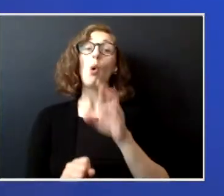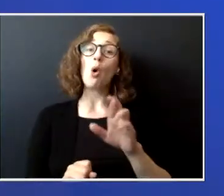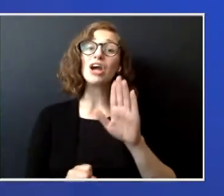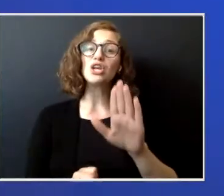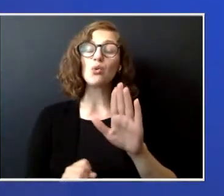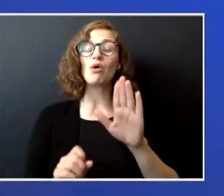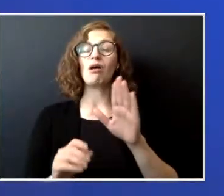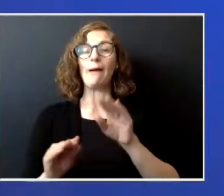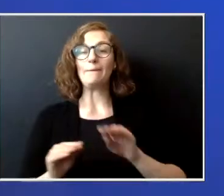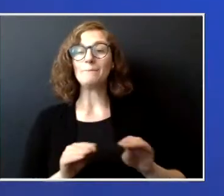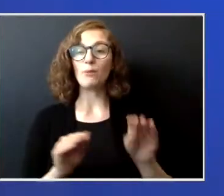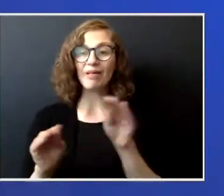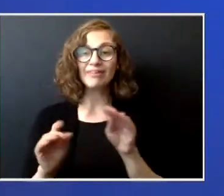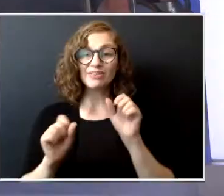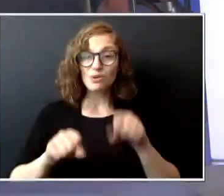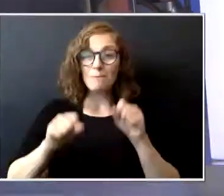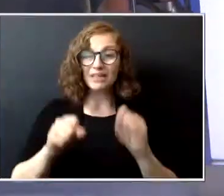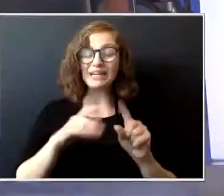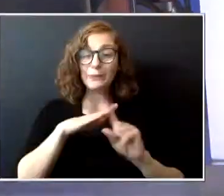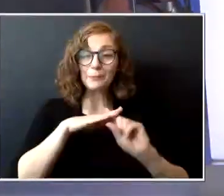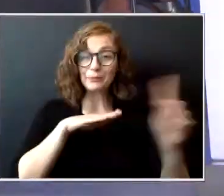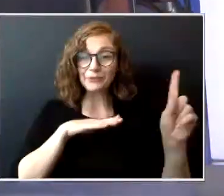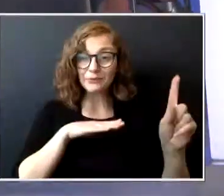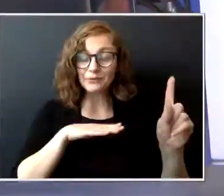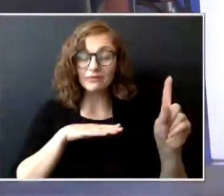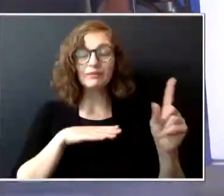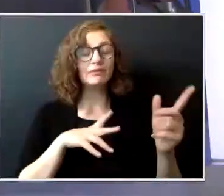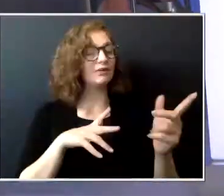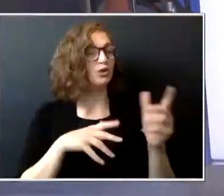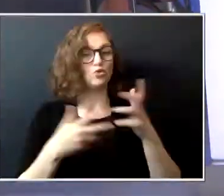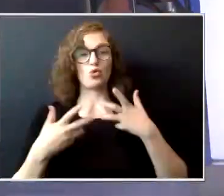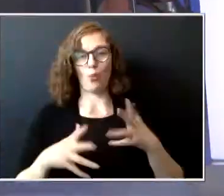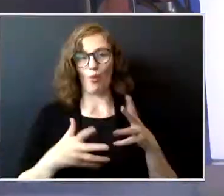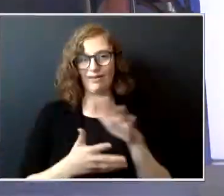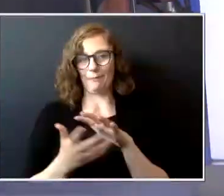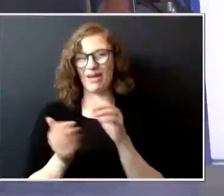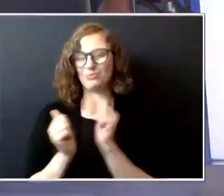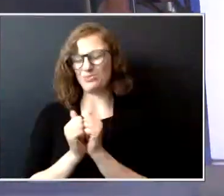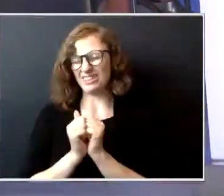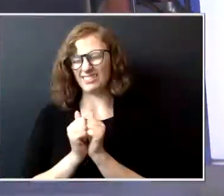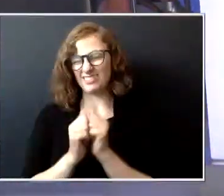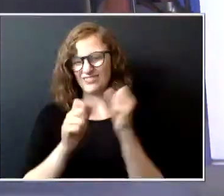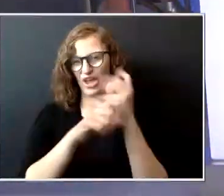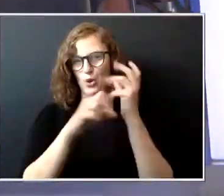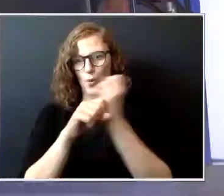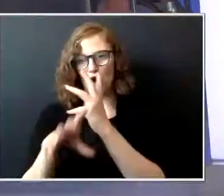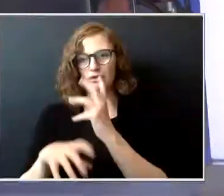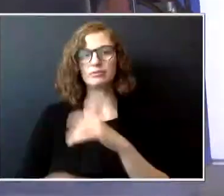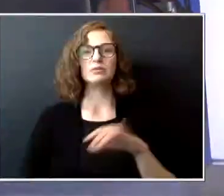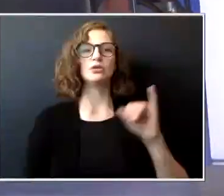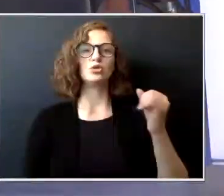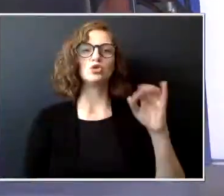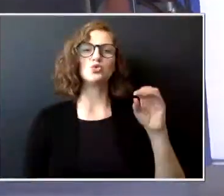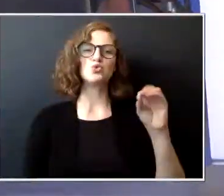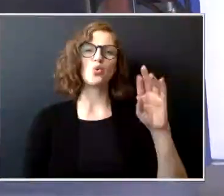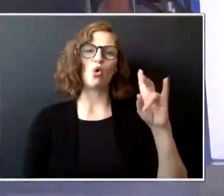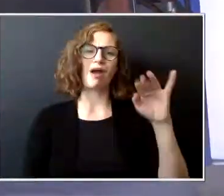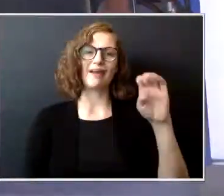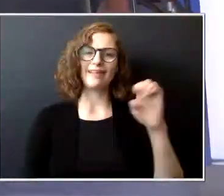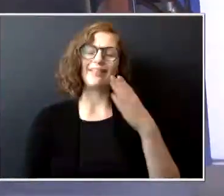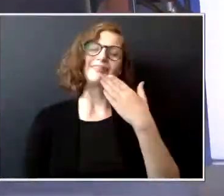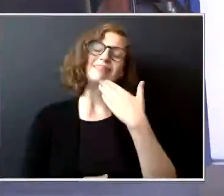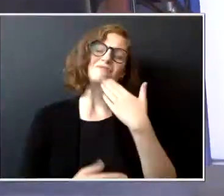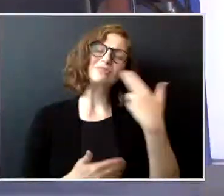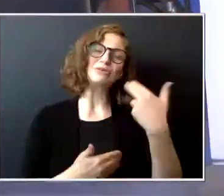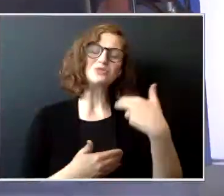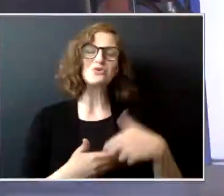a good combination with fireworks. Well, Jordy, thank you so much for sharing your story with us today. Take us back to 2012. I understand you were on the back